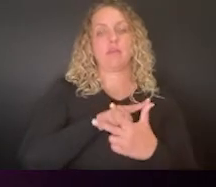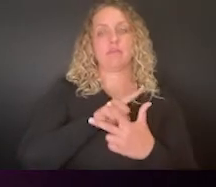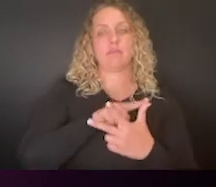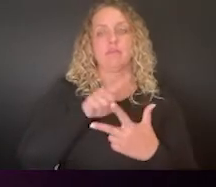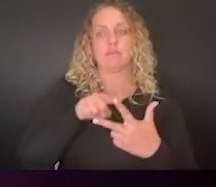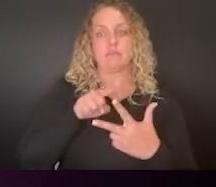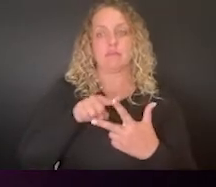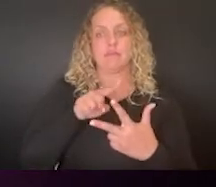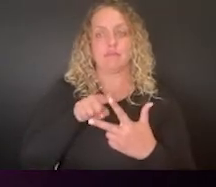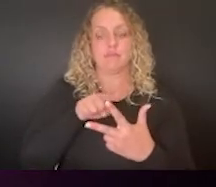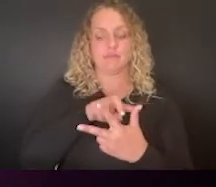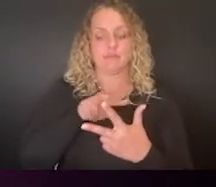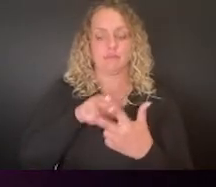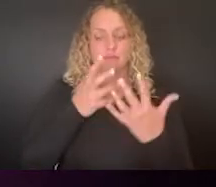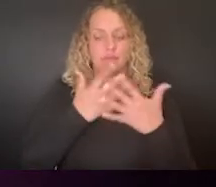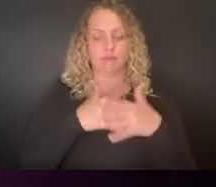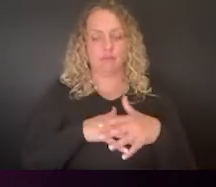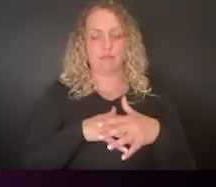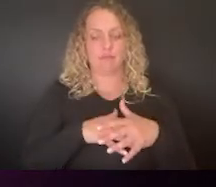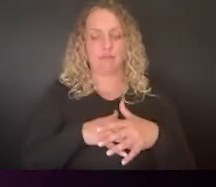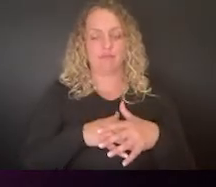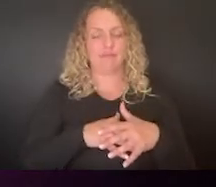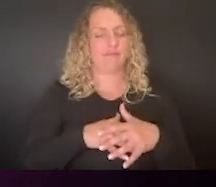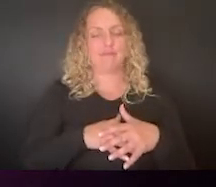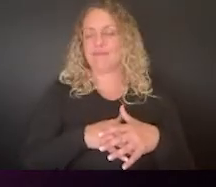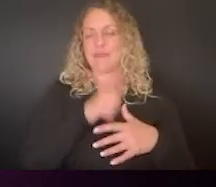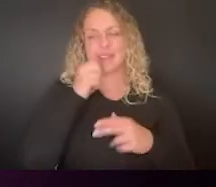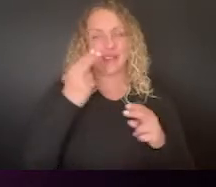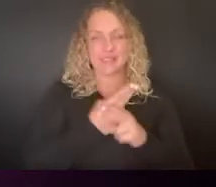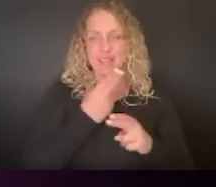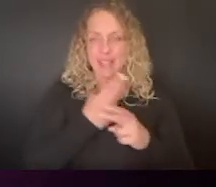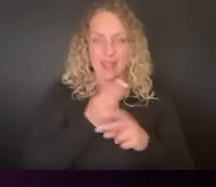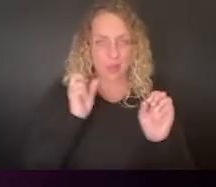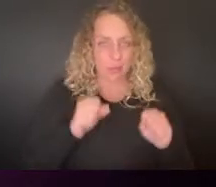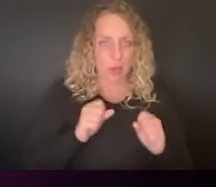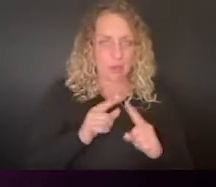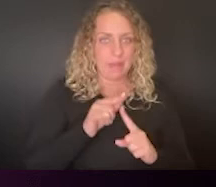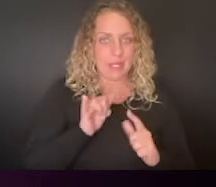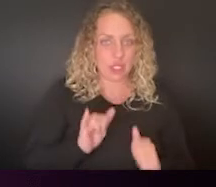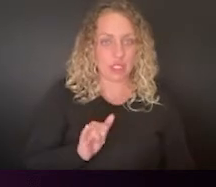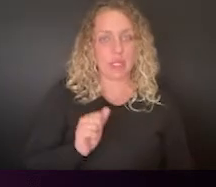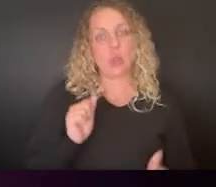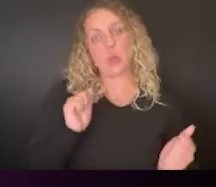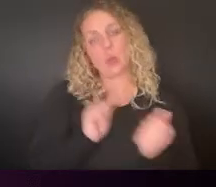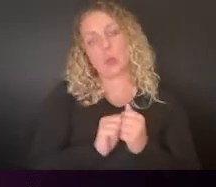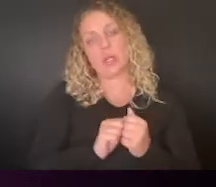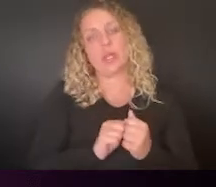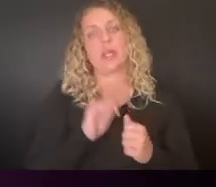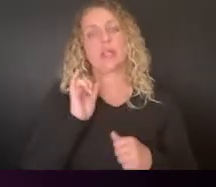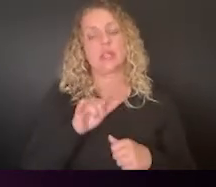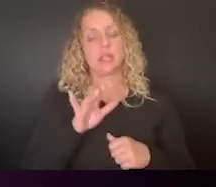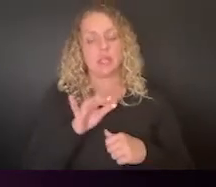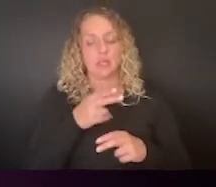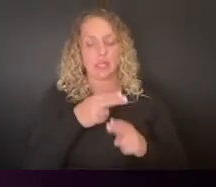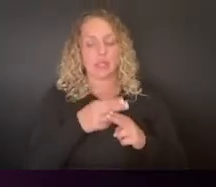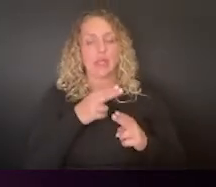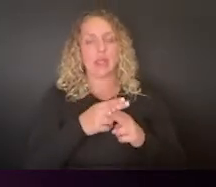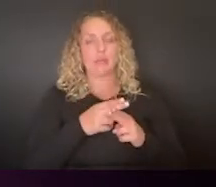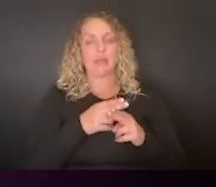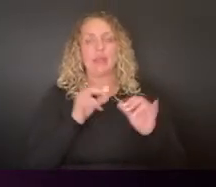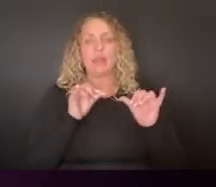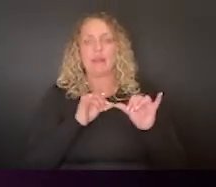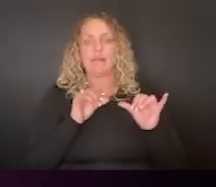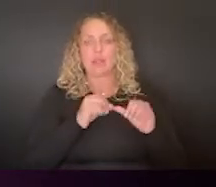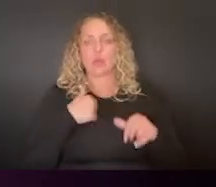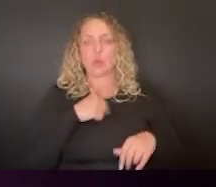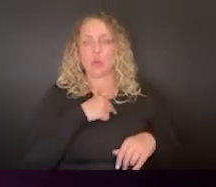token system, when we started auditing, was a blend of base and semantic tokens all in one.